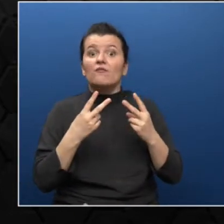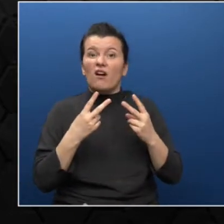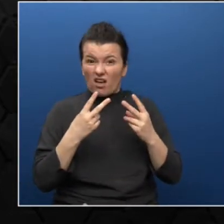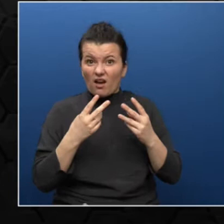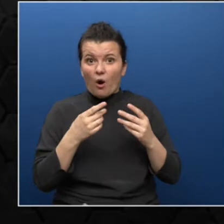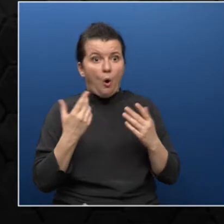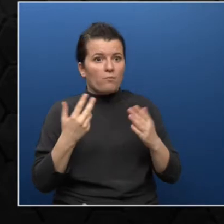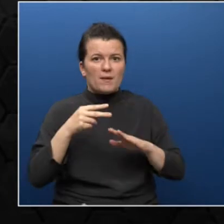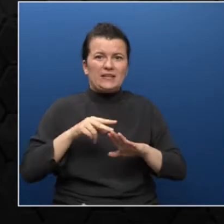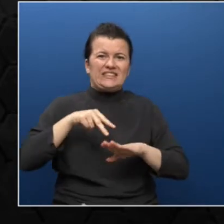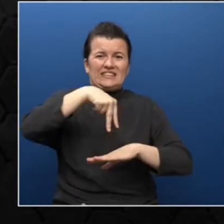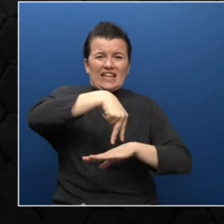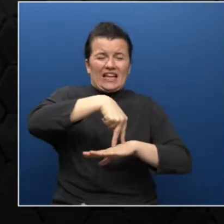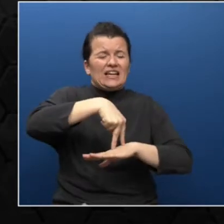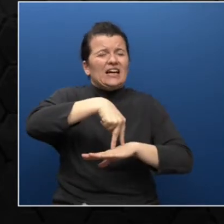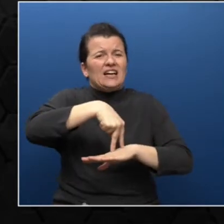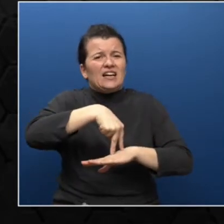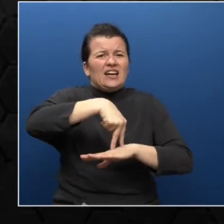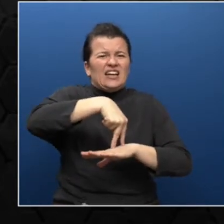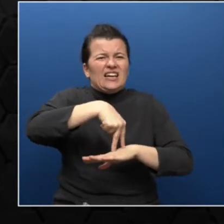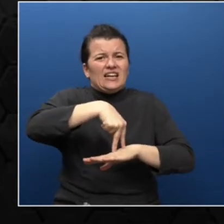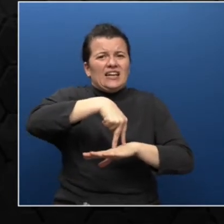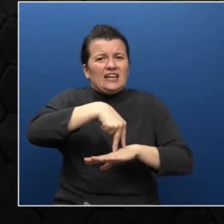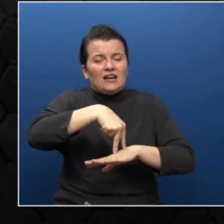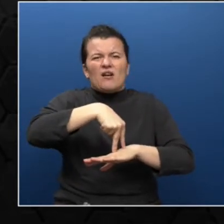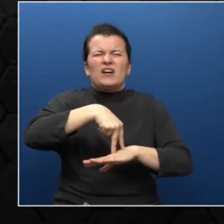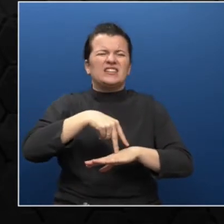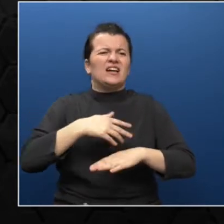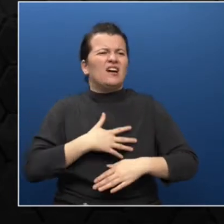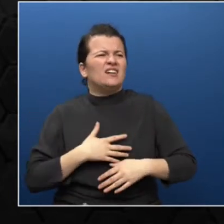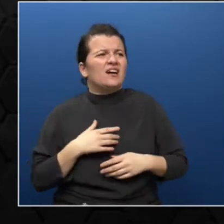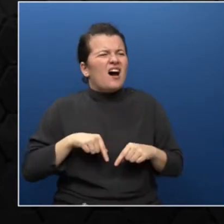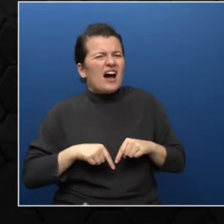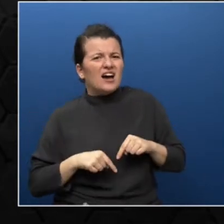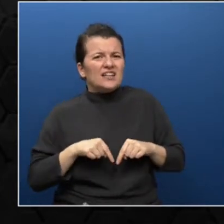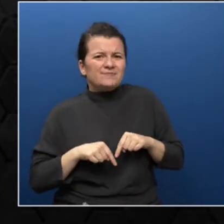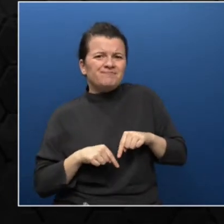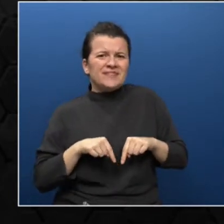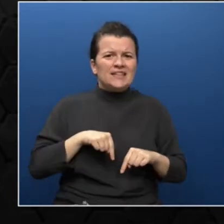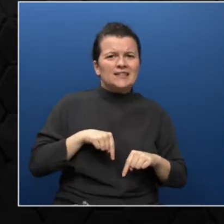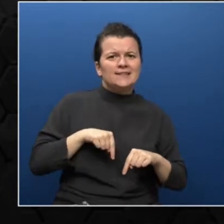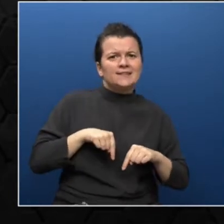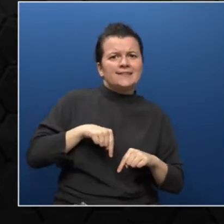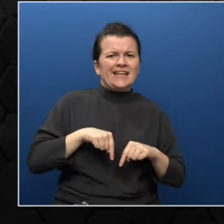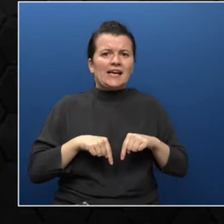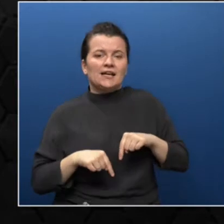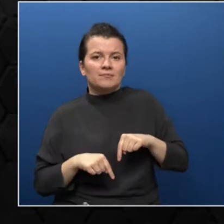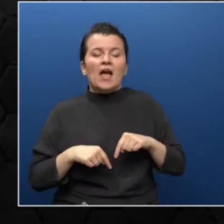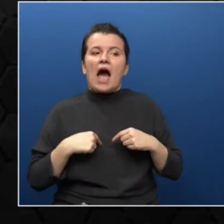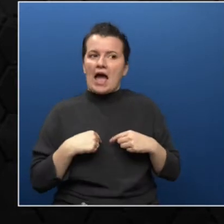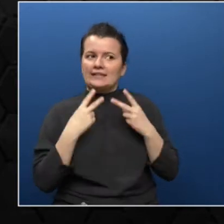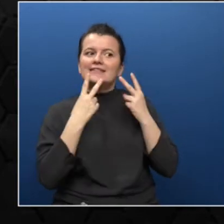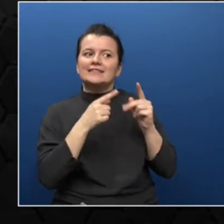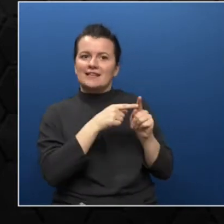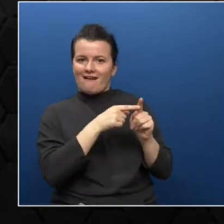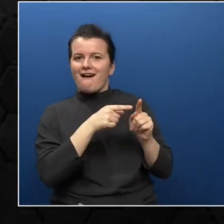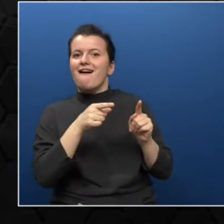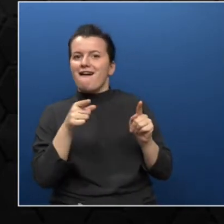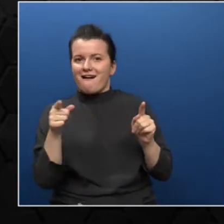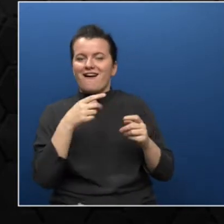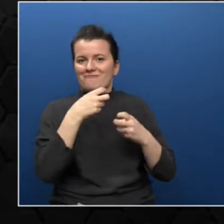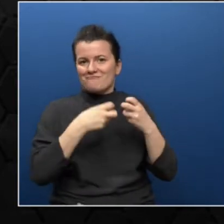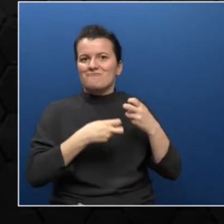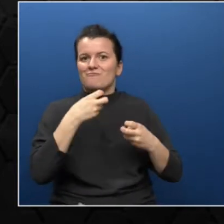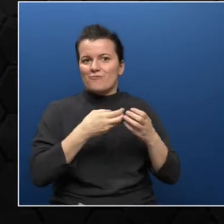with just being uncomfortable. Okay, I think standing has an issue there, but